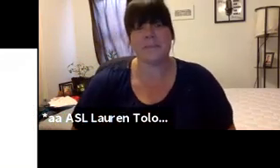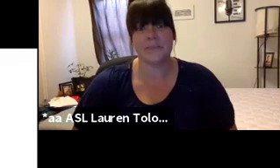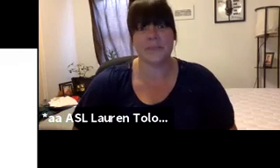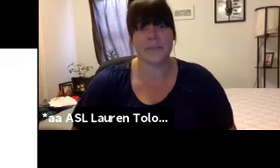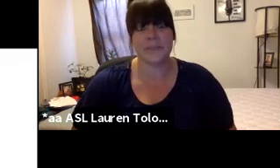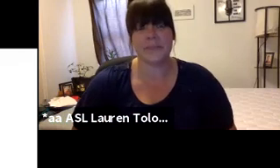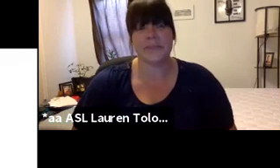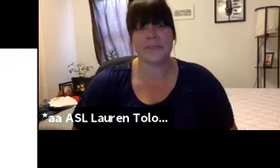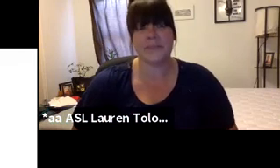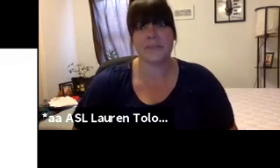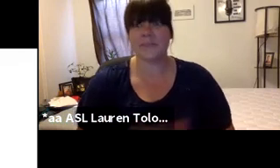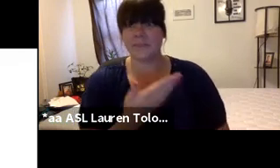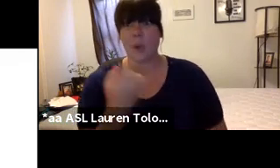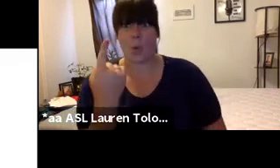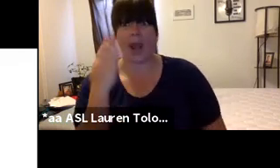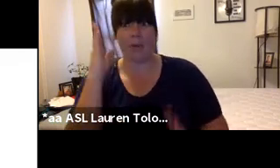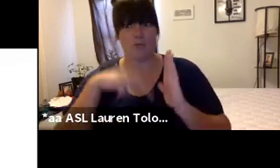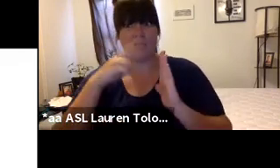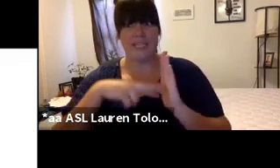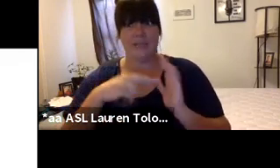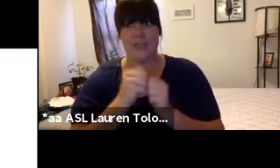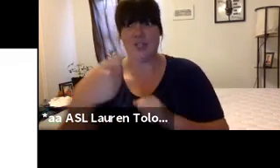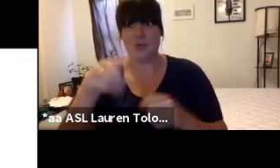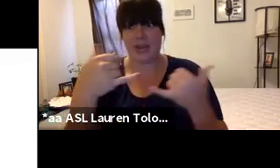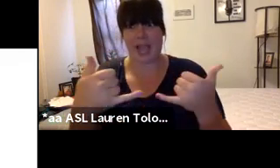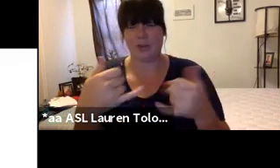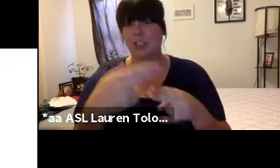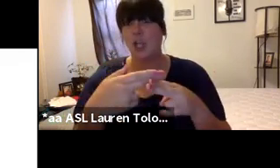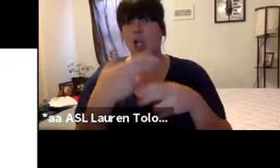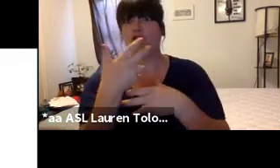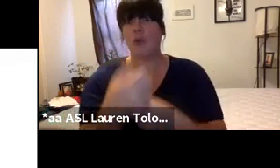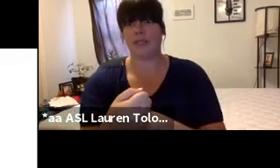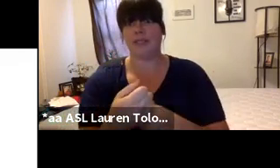And here's one I'll read to you now. It's called Trust.